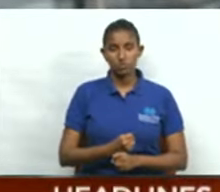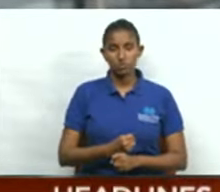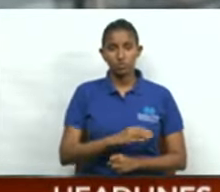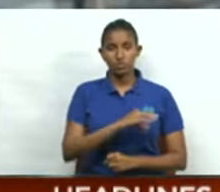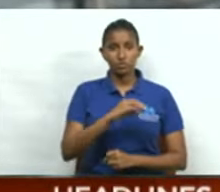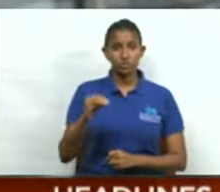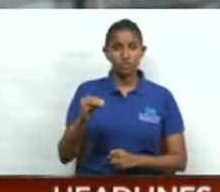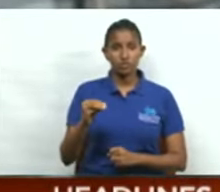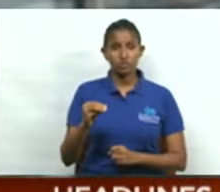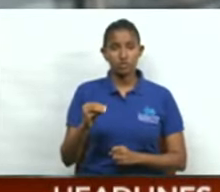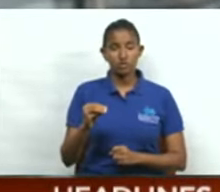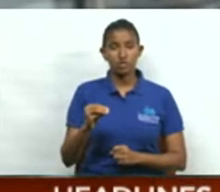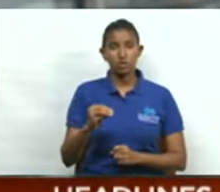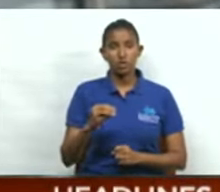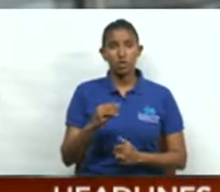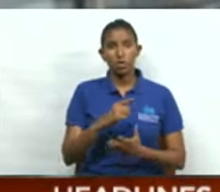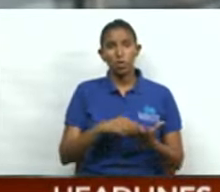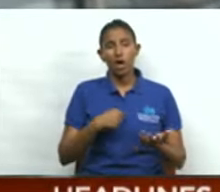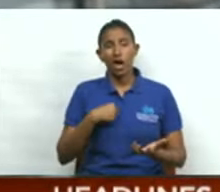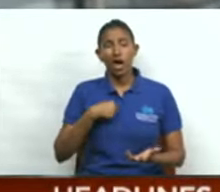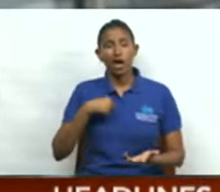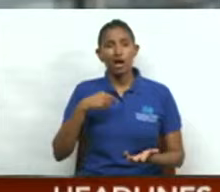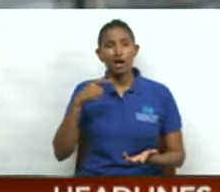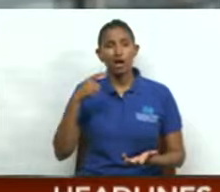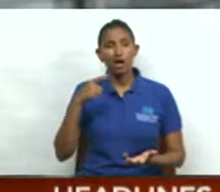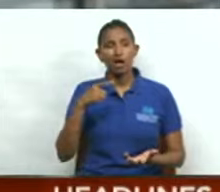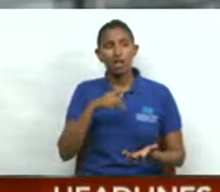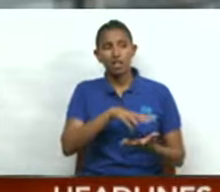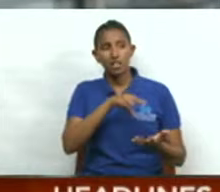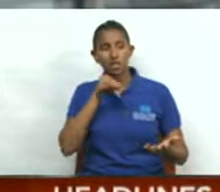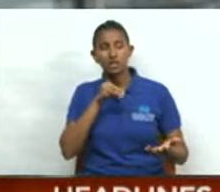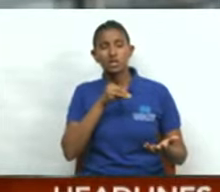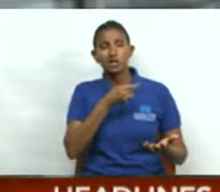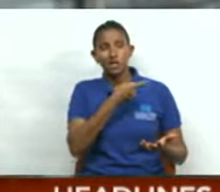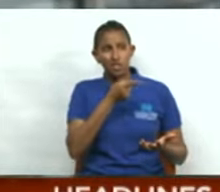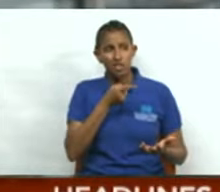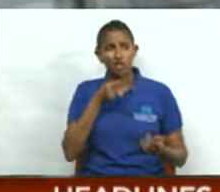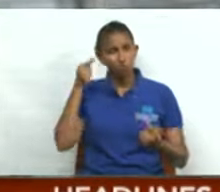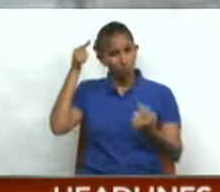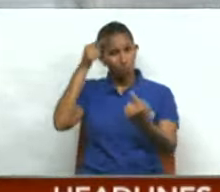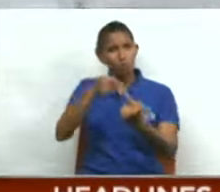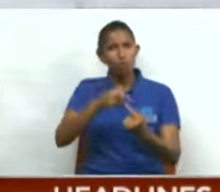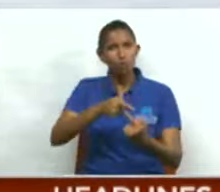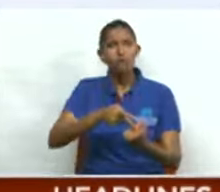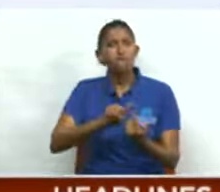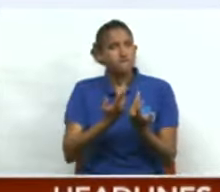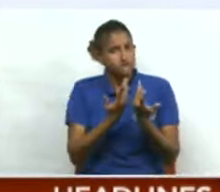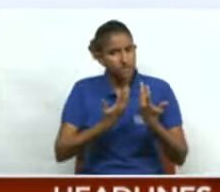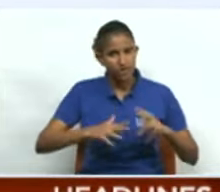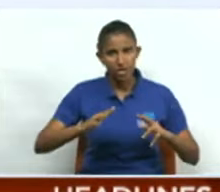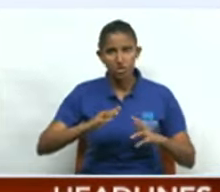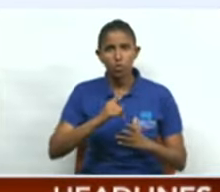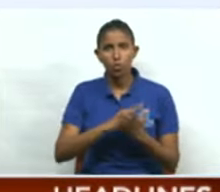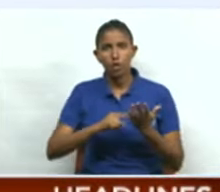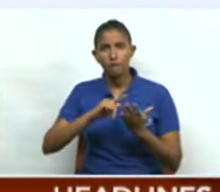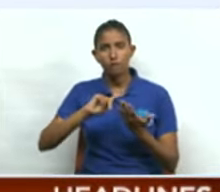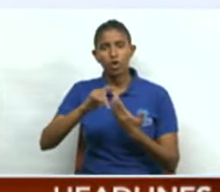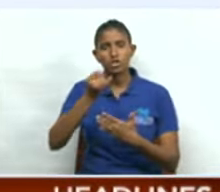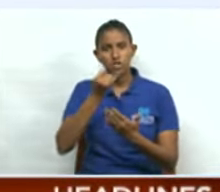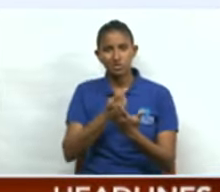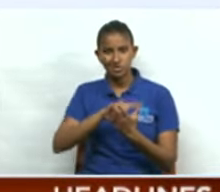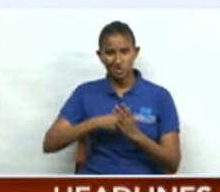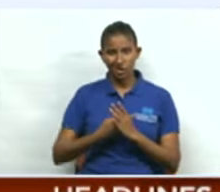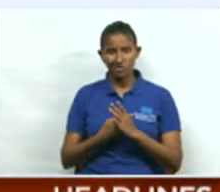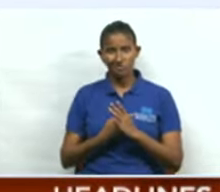impression I got from his conversation is that they intend to finish what they started. To be honest, the election is not the problem, you know.